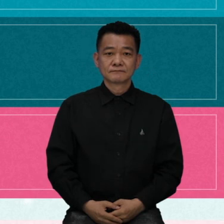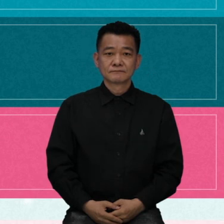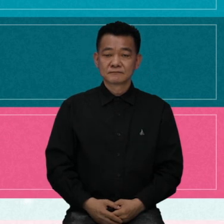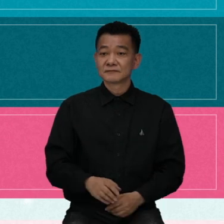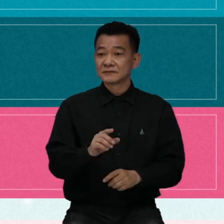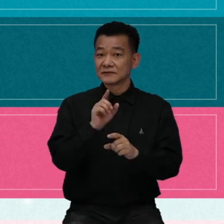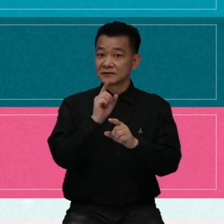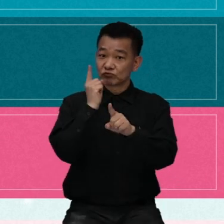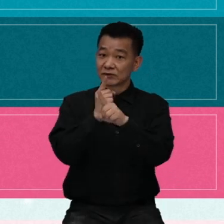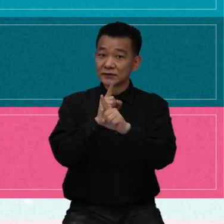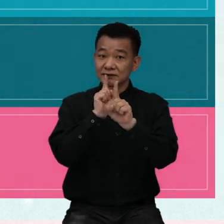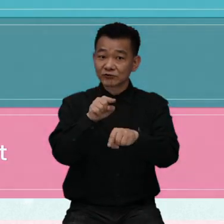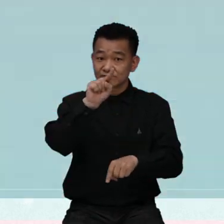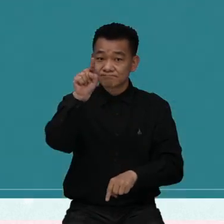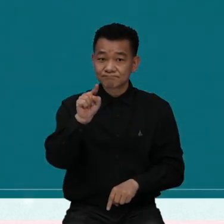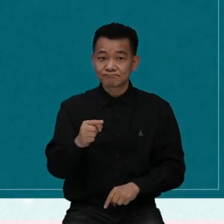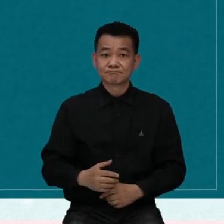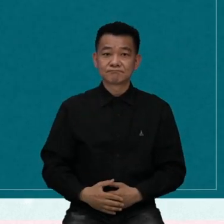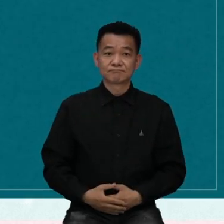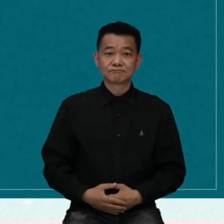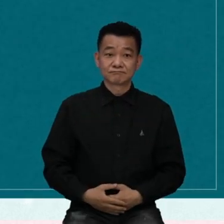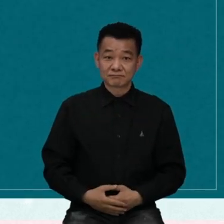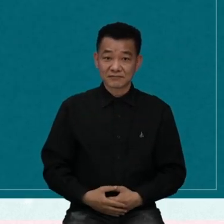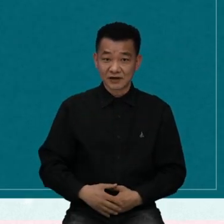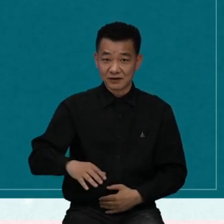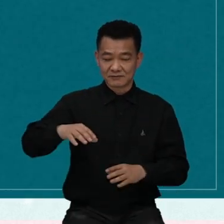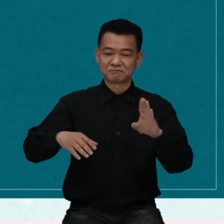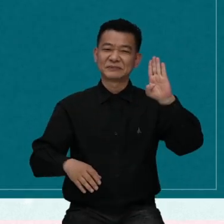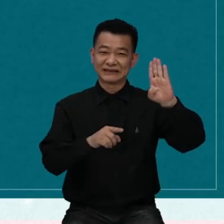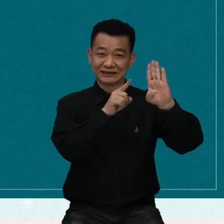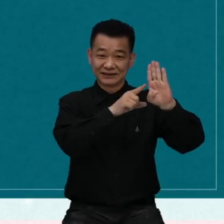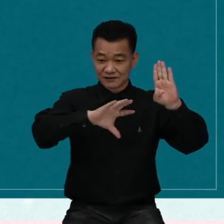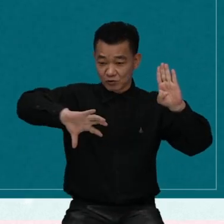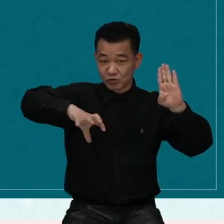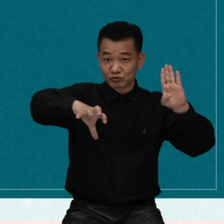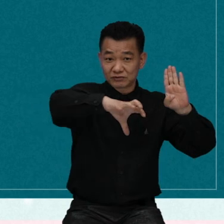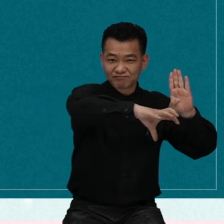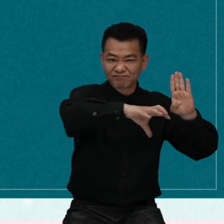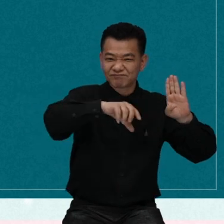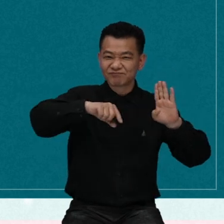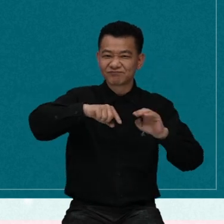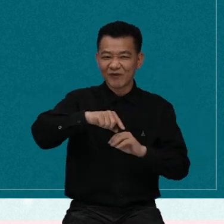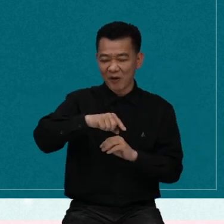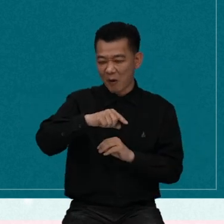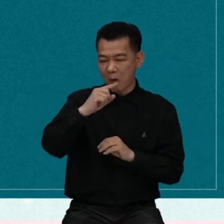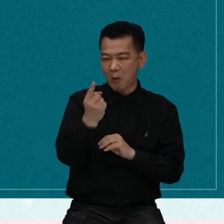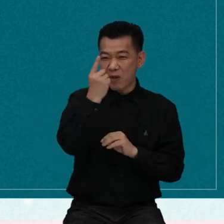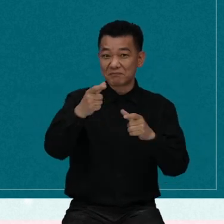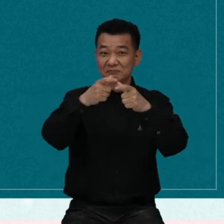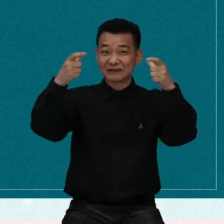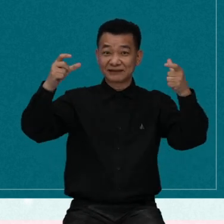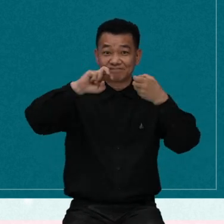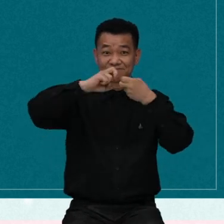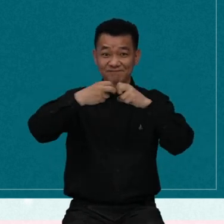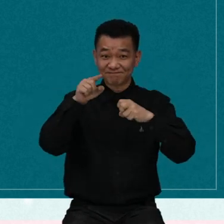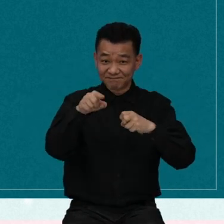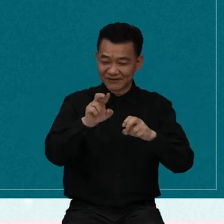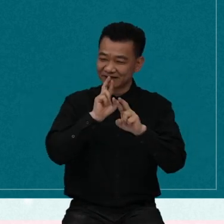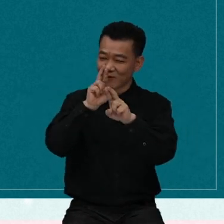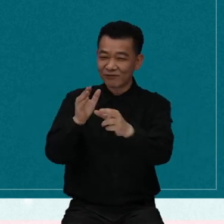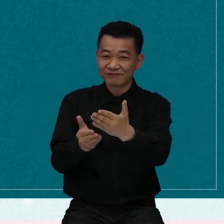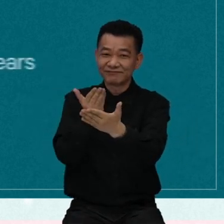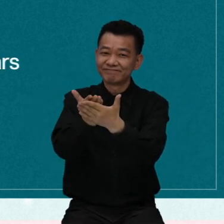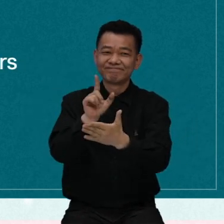What is your answer? The answer is B. States parties submit the report only when they have